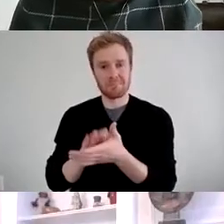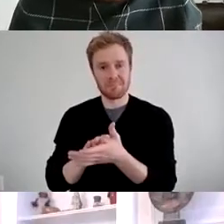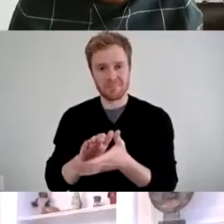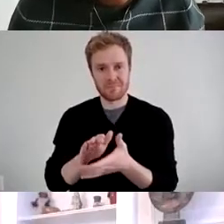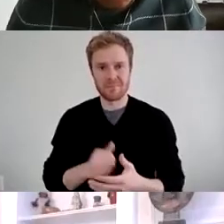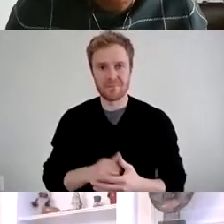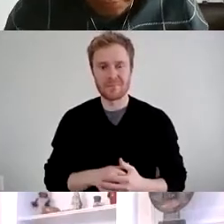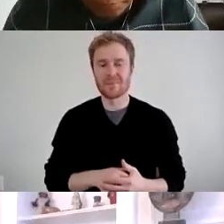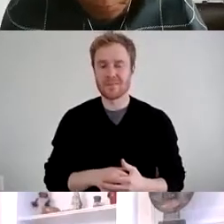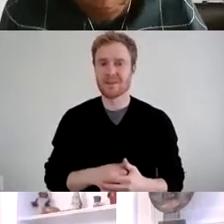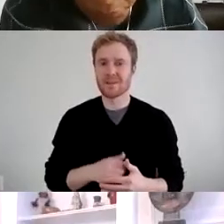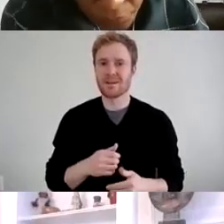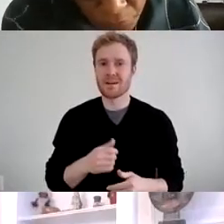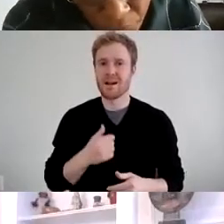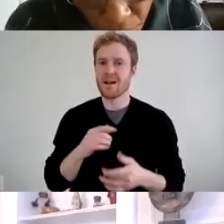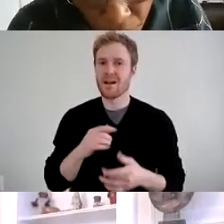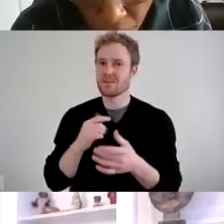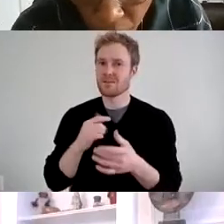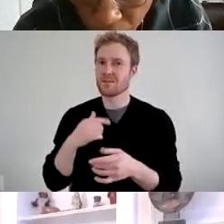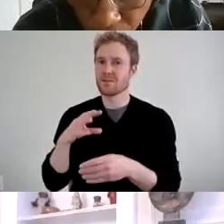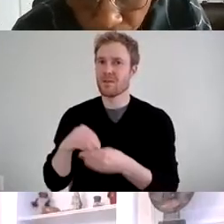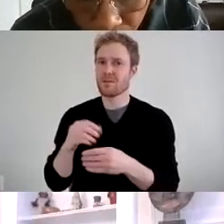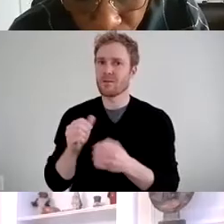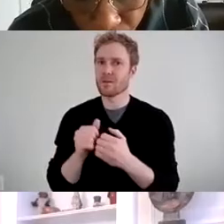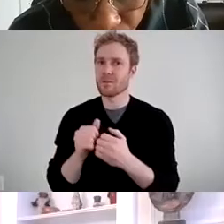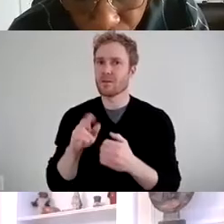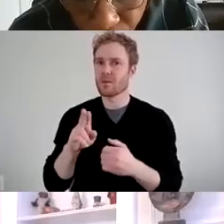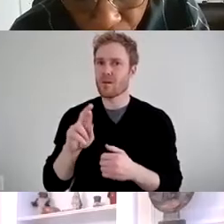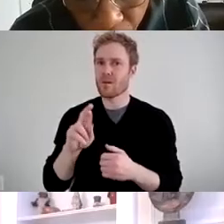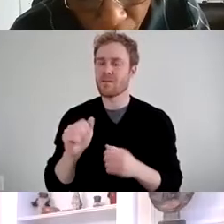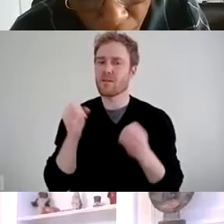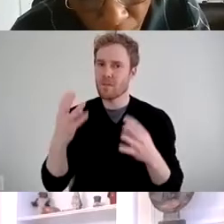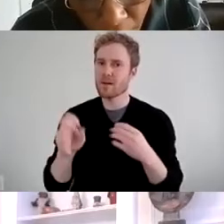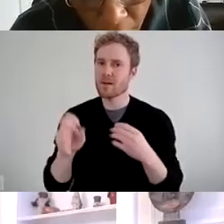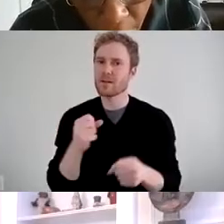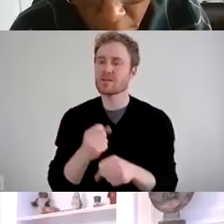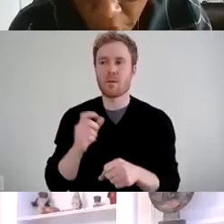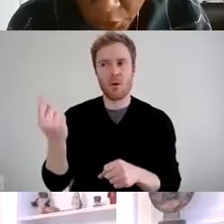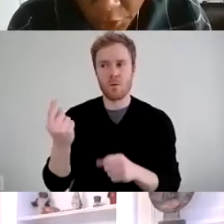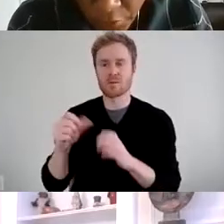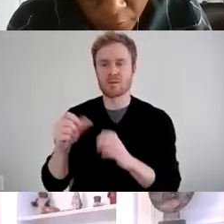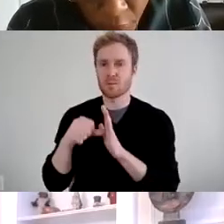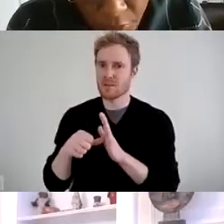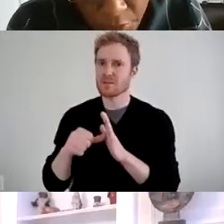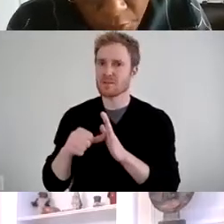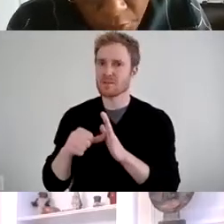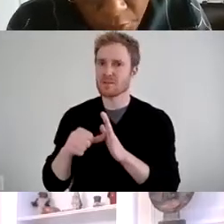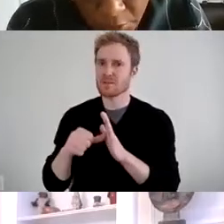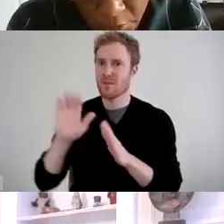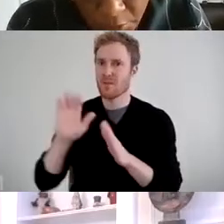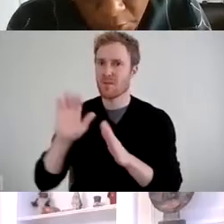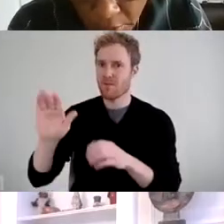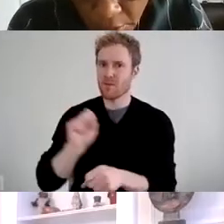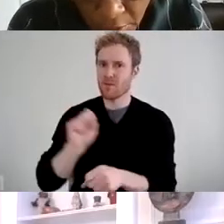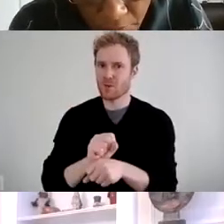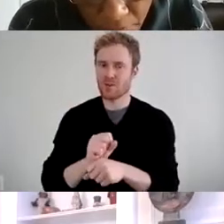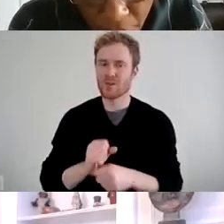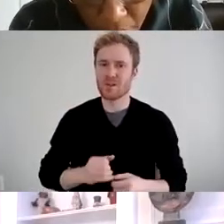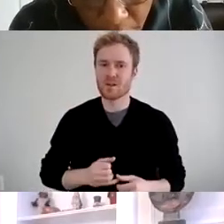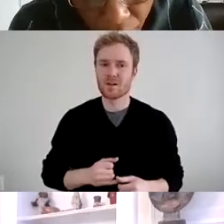URA a chance to talk about the work that they've been doing this past year. We've given them a lot of our CARES Act funds. And